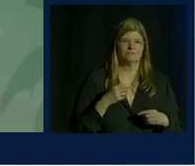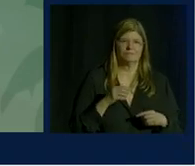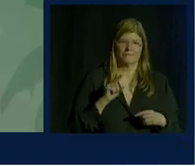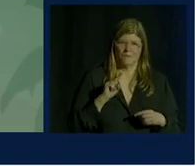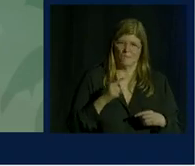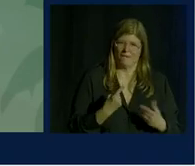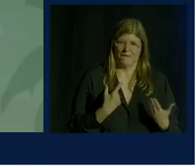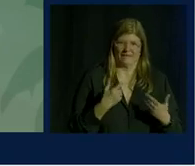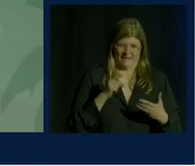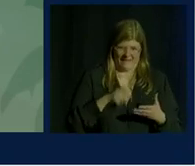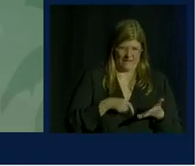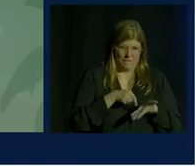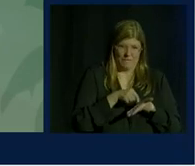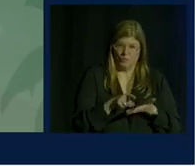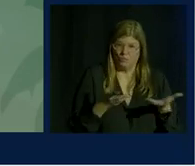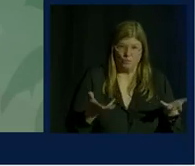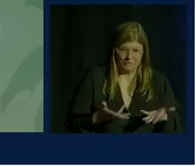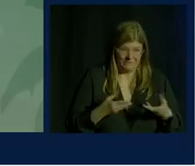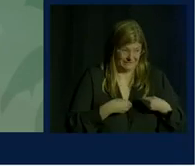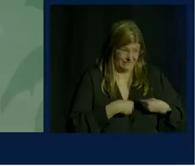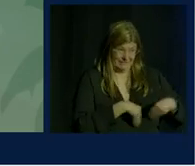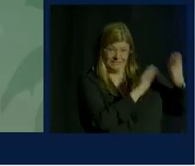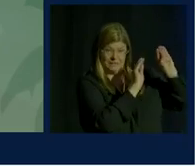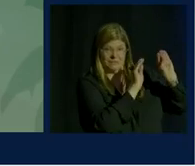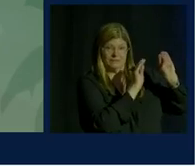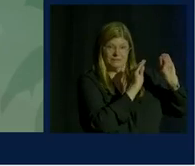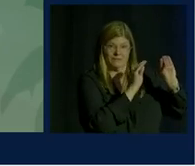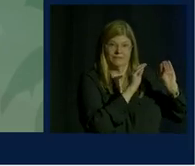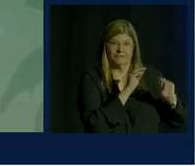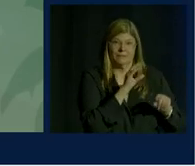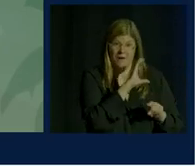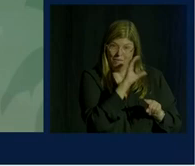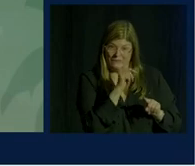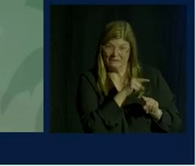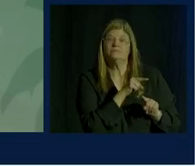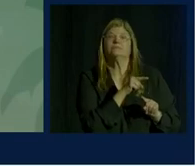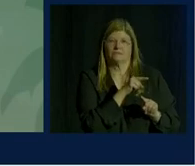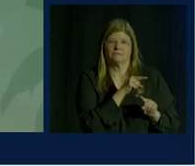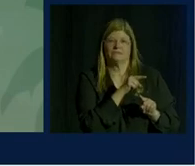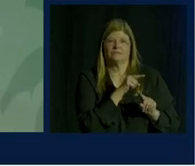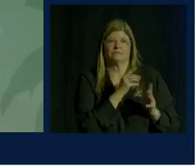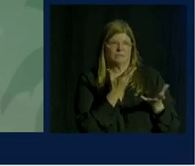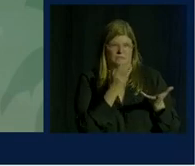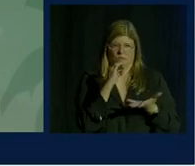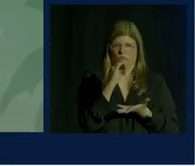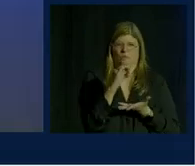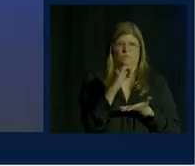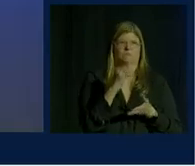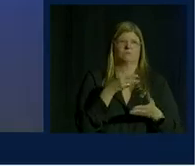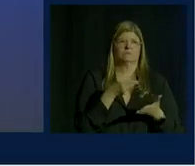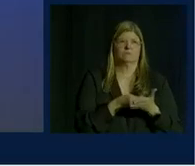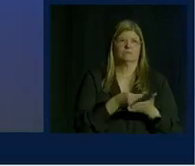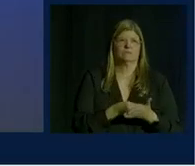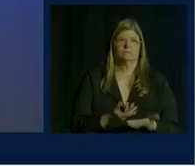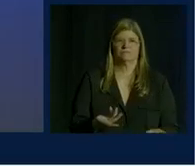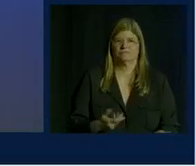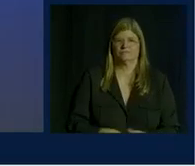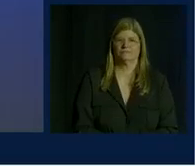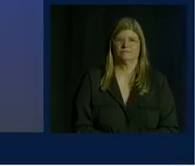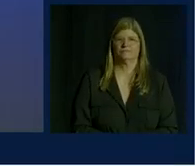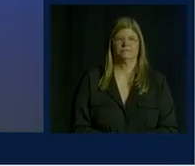you don't pay anything. So there's no startup costs. That's fantastic. For you, Josh? I would say